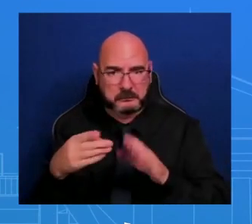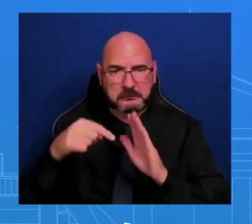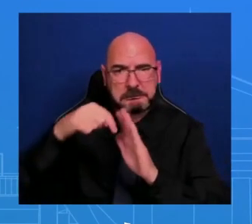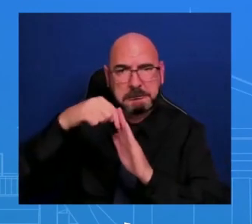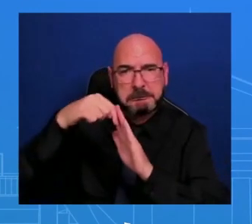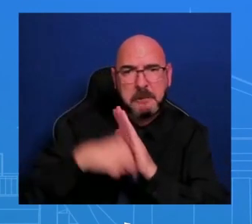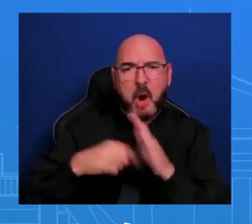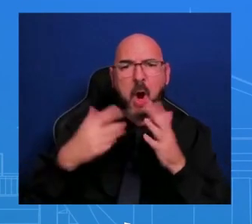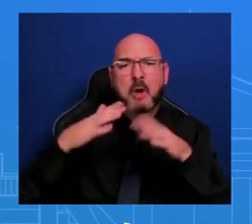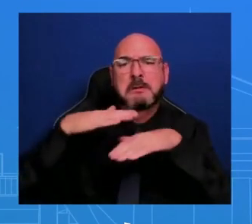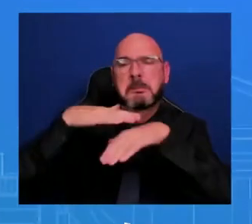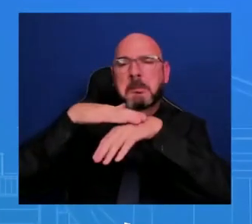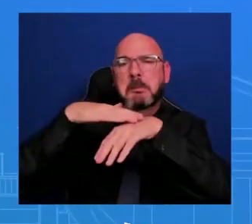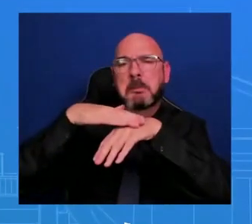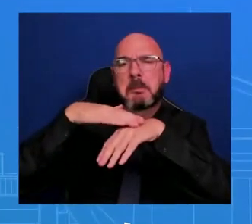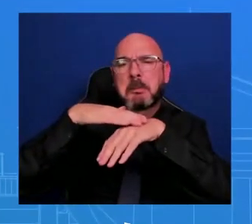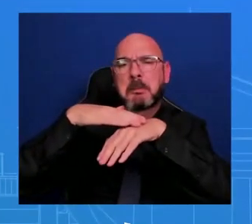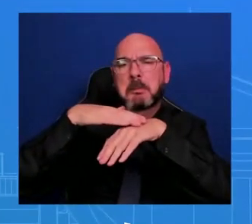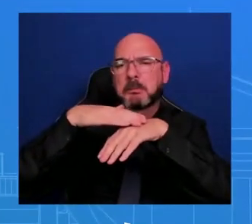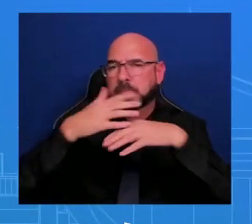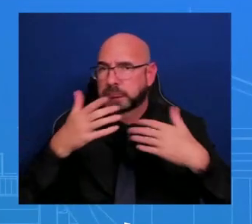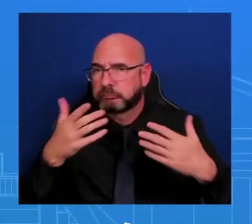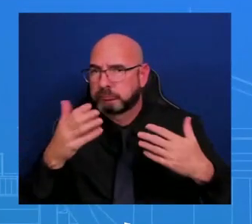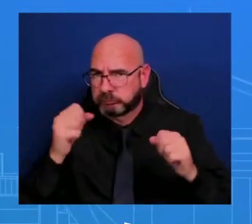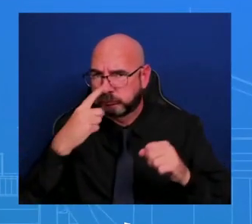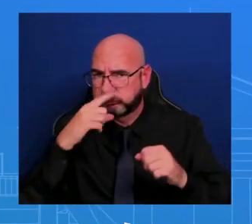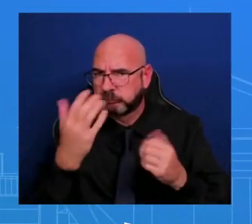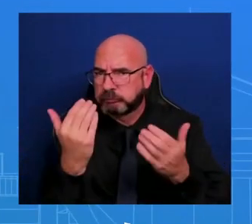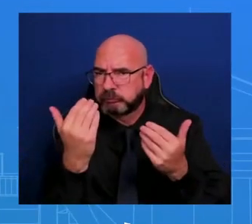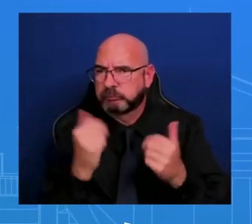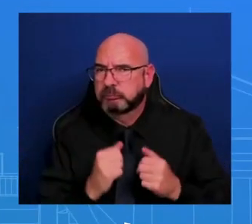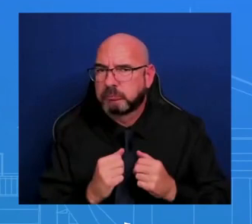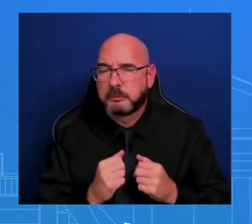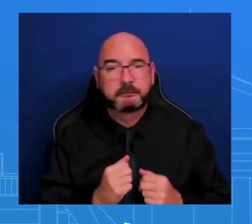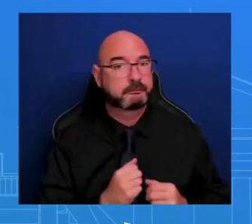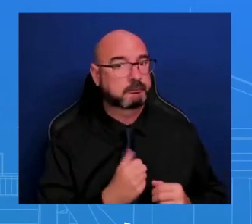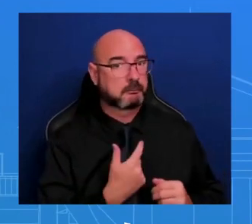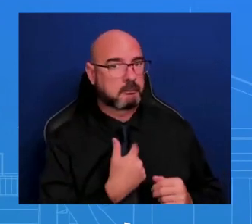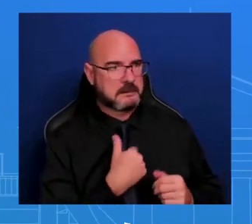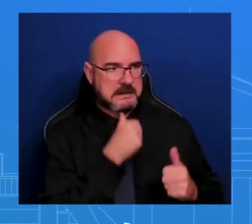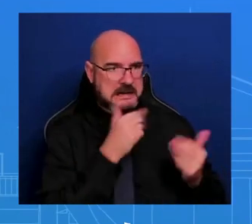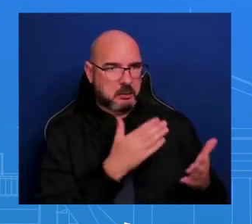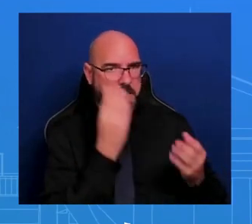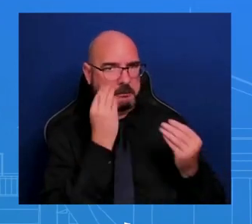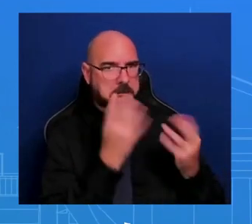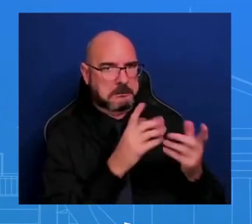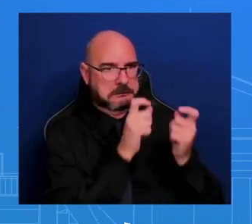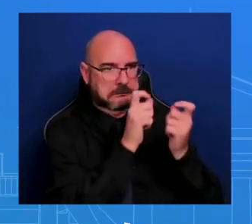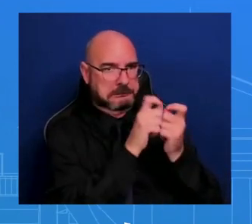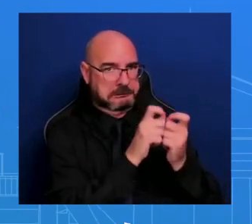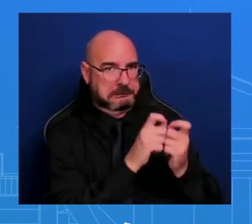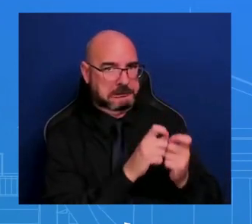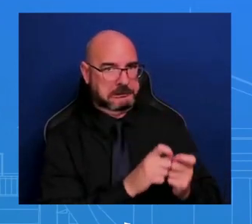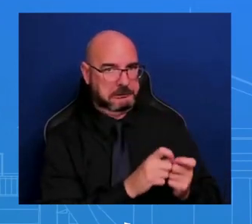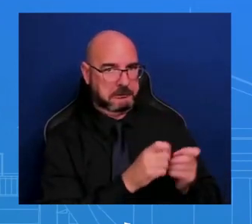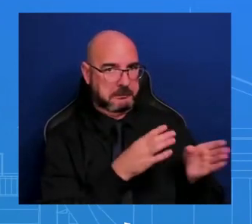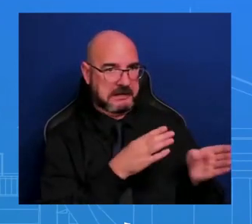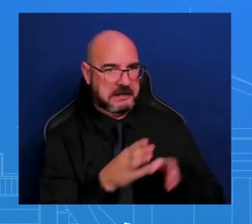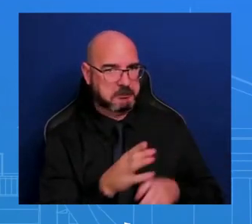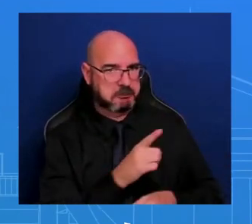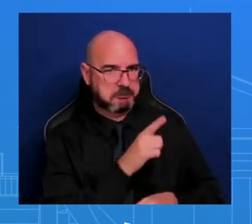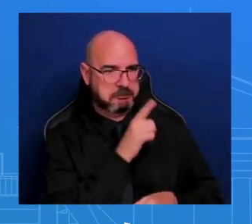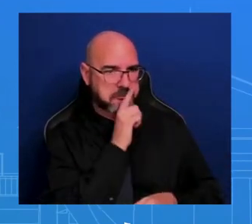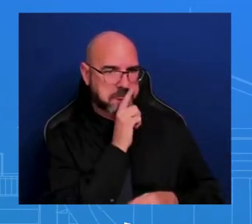this effort? I won't go into granular detail on operational planning one way or another, but it would be imprudent